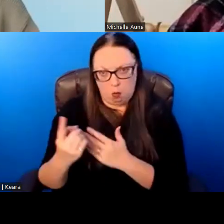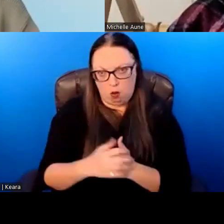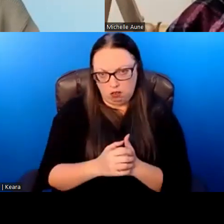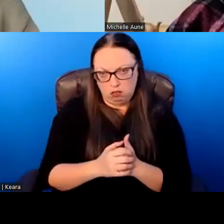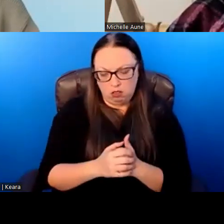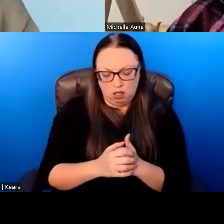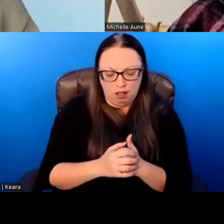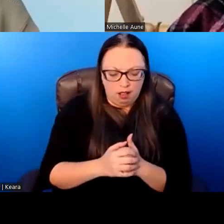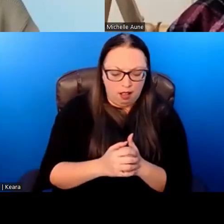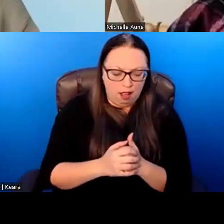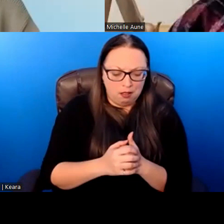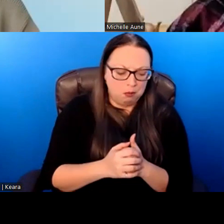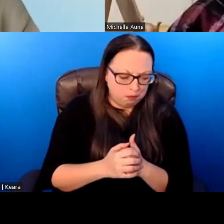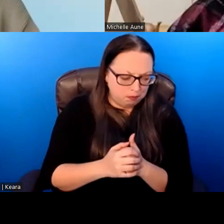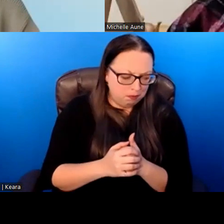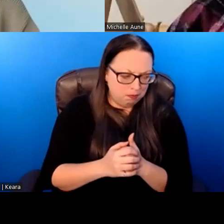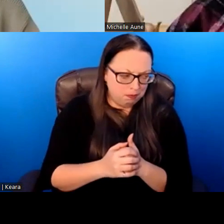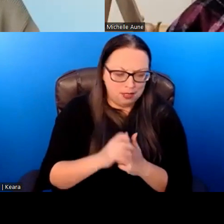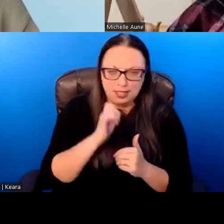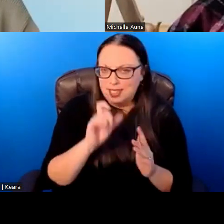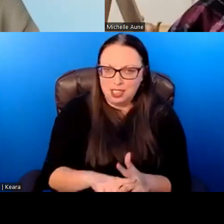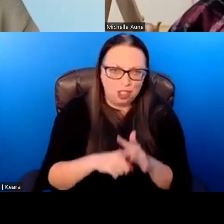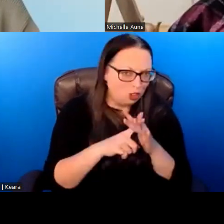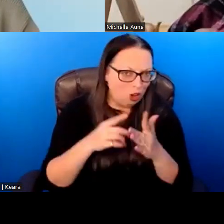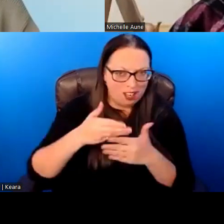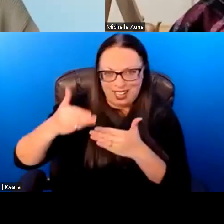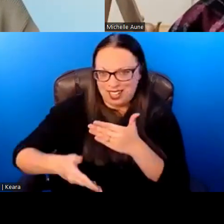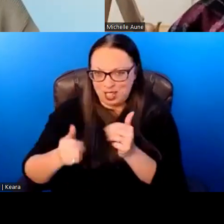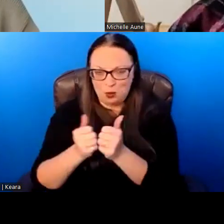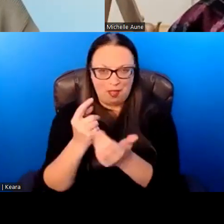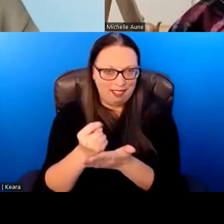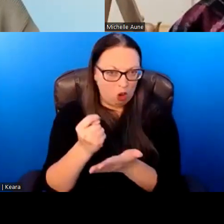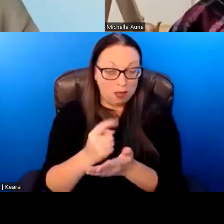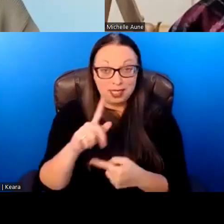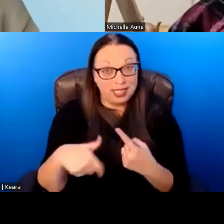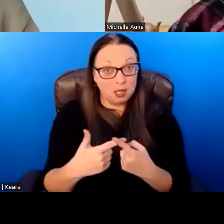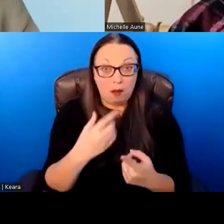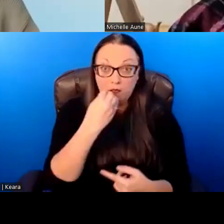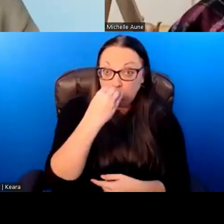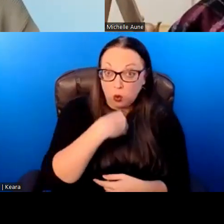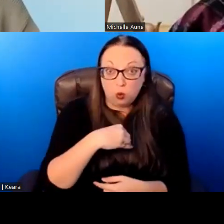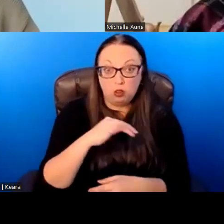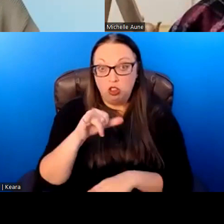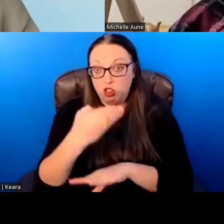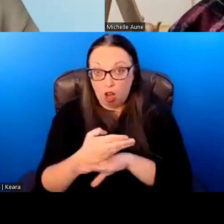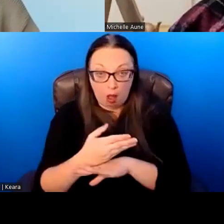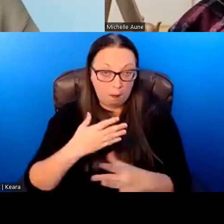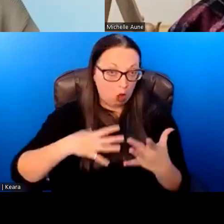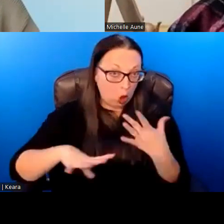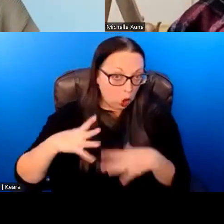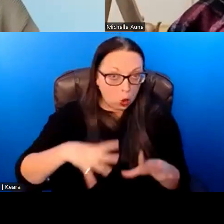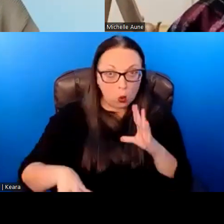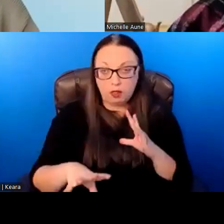doesn't start and end with just a therapist. It's about food. It's about a job. It's about clothing. It's